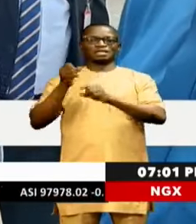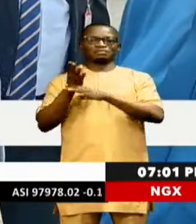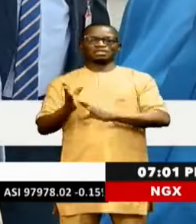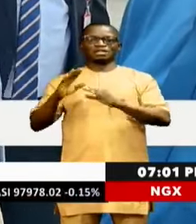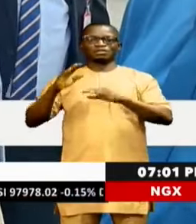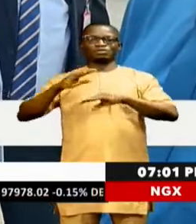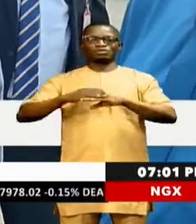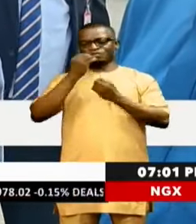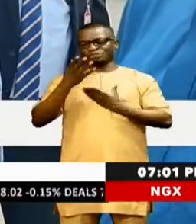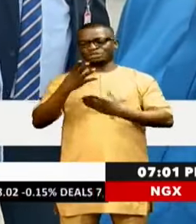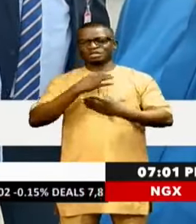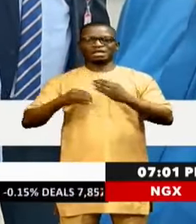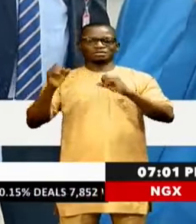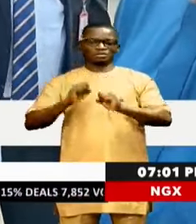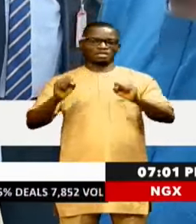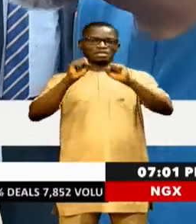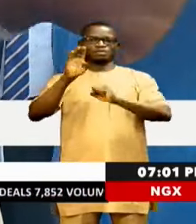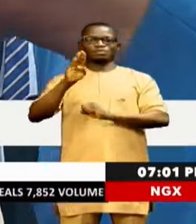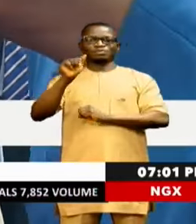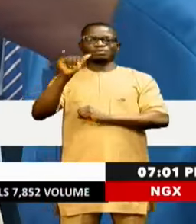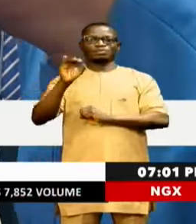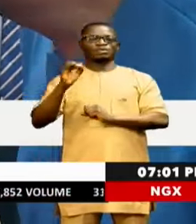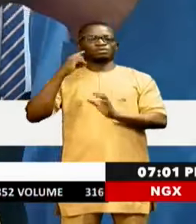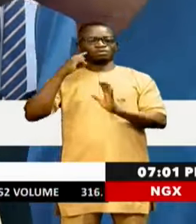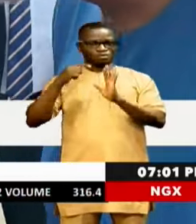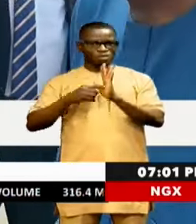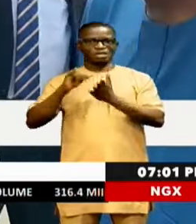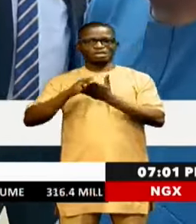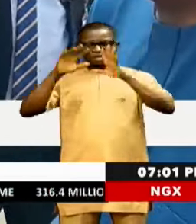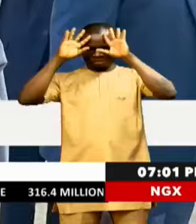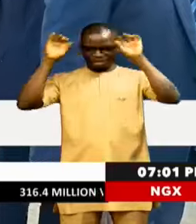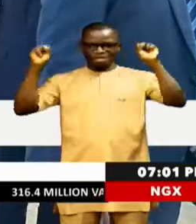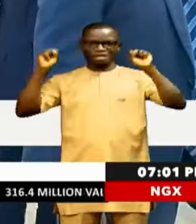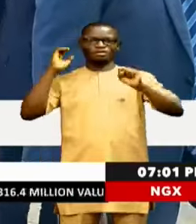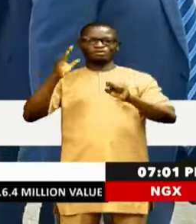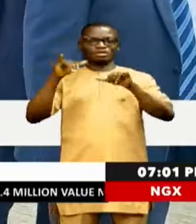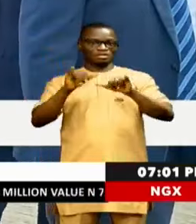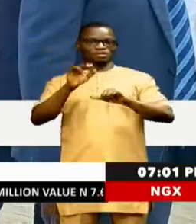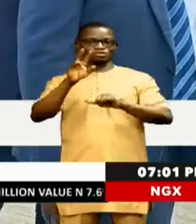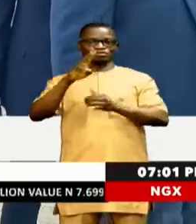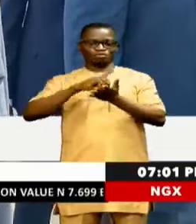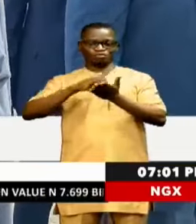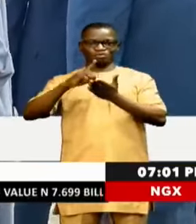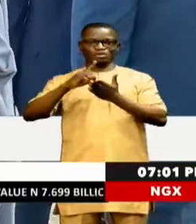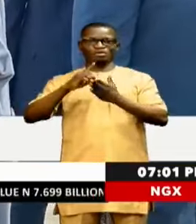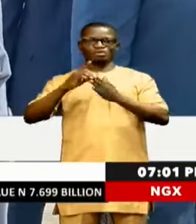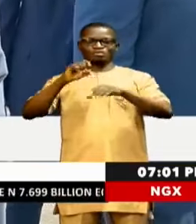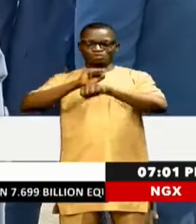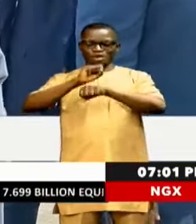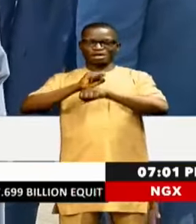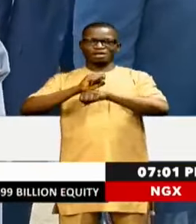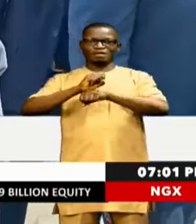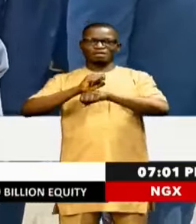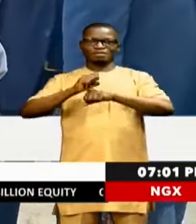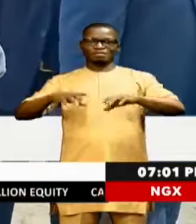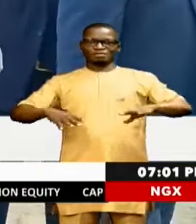and Strategy, Bayo Onanuga, indicates that the president will spend 2 weeks as a working vacation and